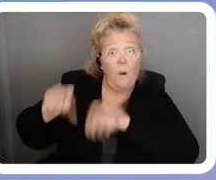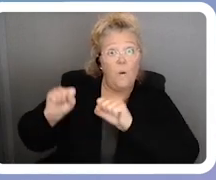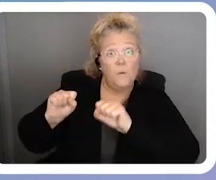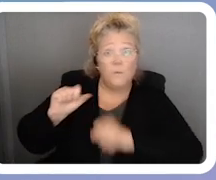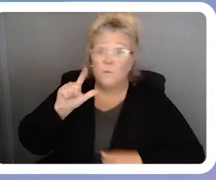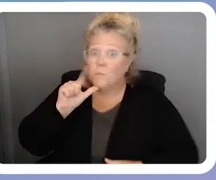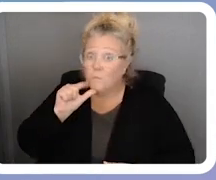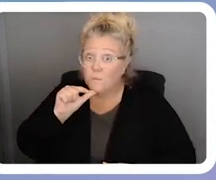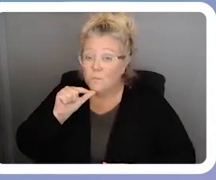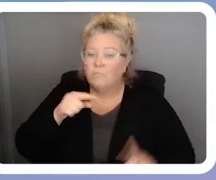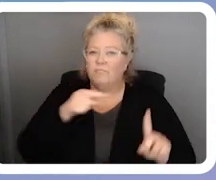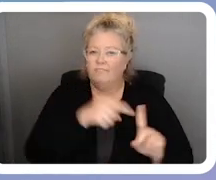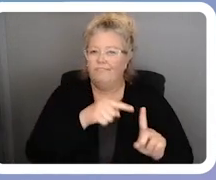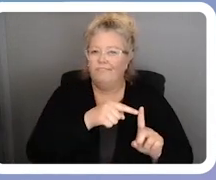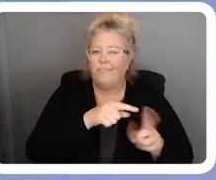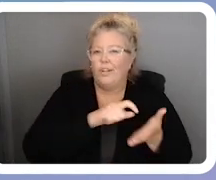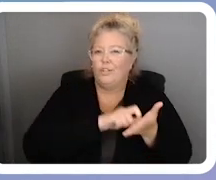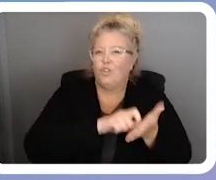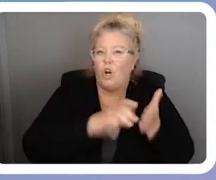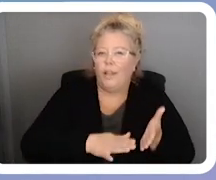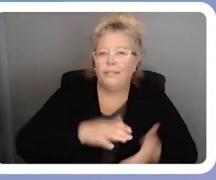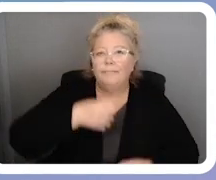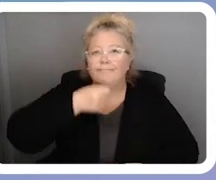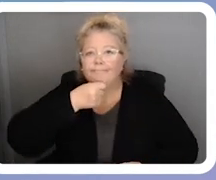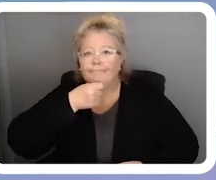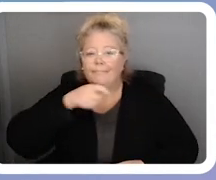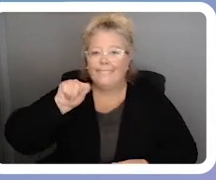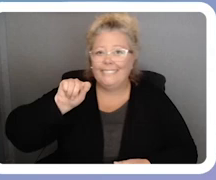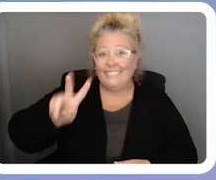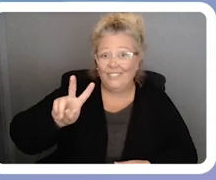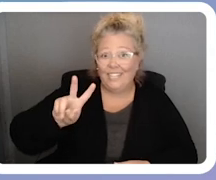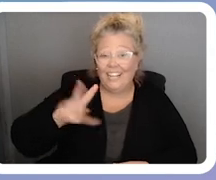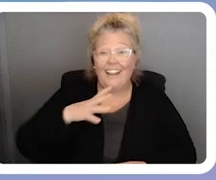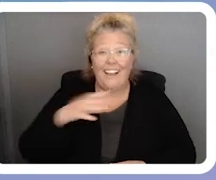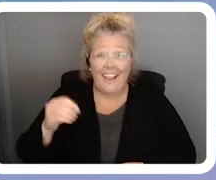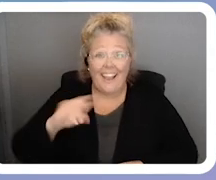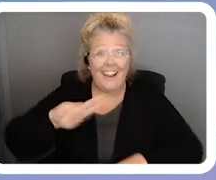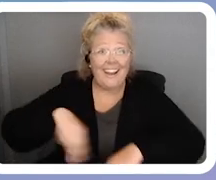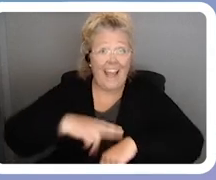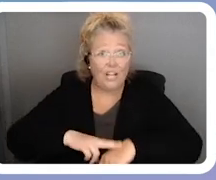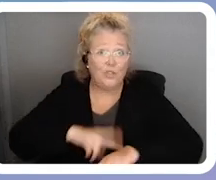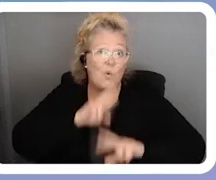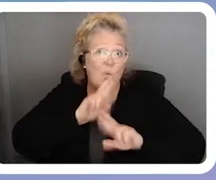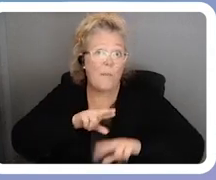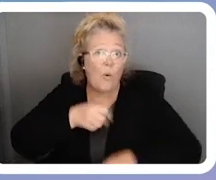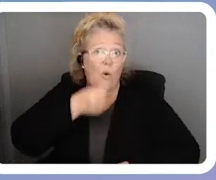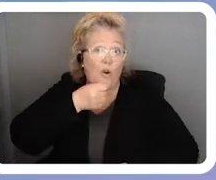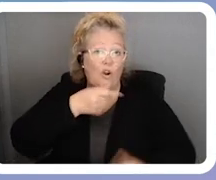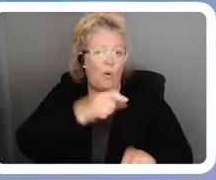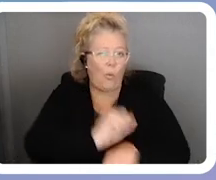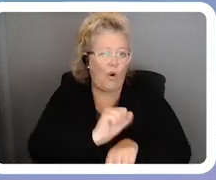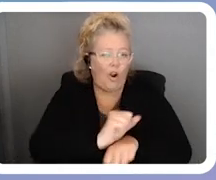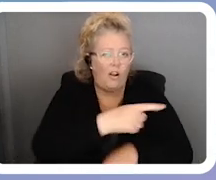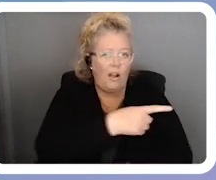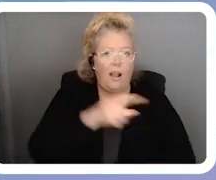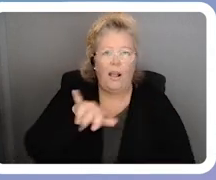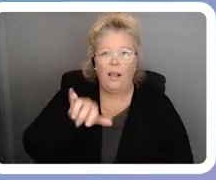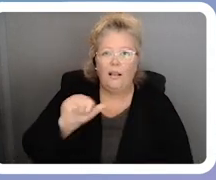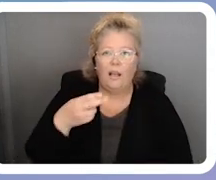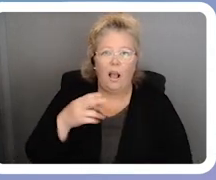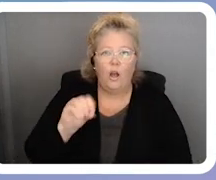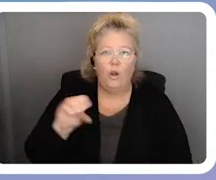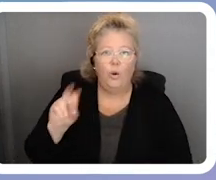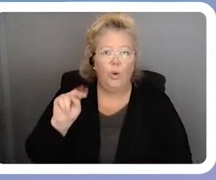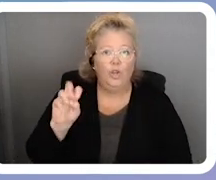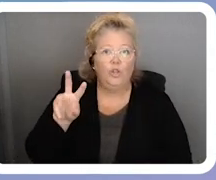tonight, we are going to send it to our host for this evening award ceremony. He is a journalist and a TV